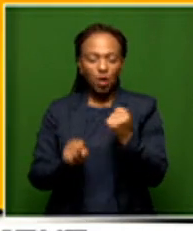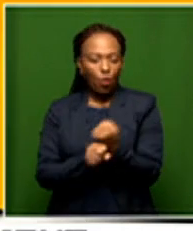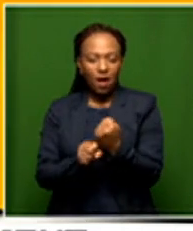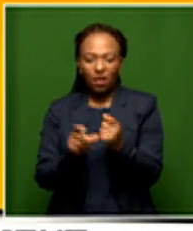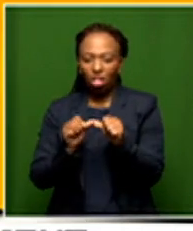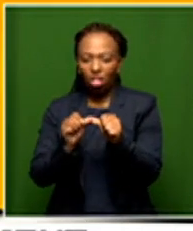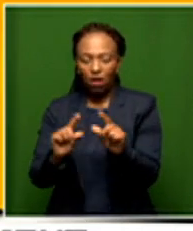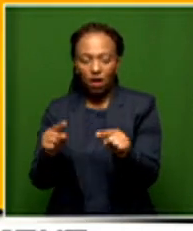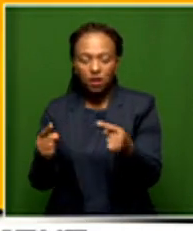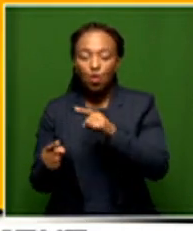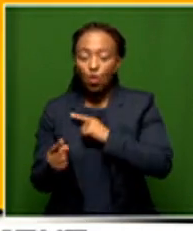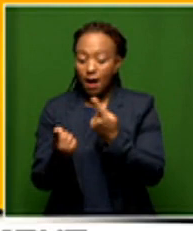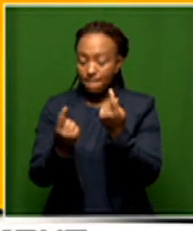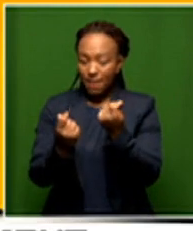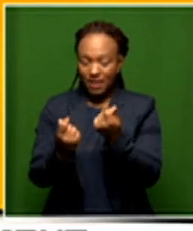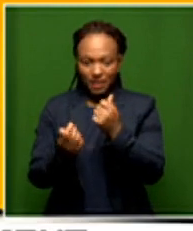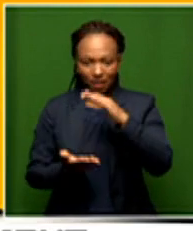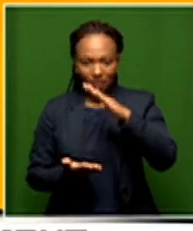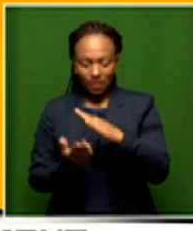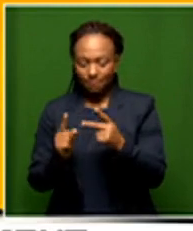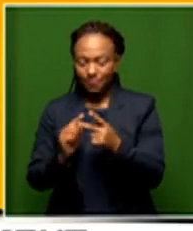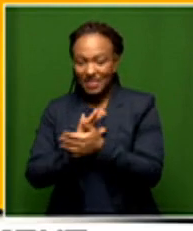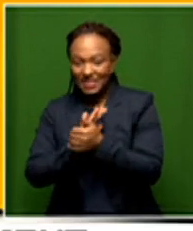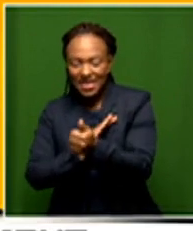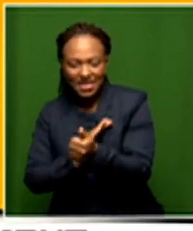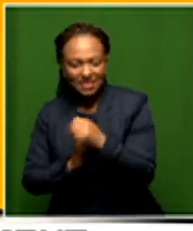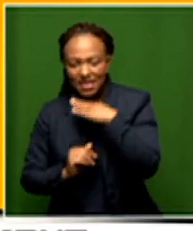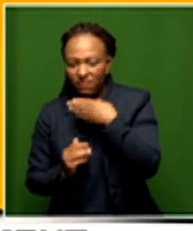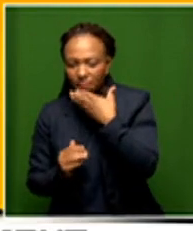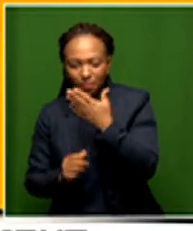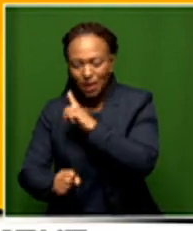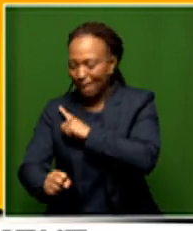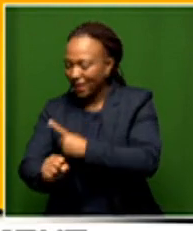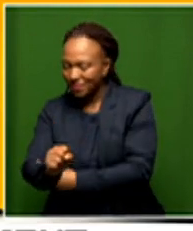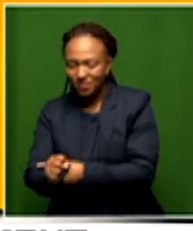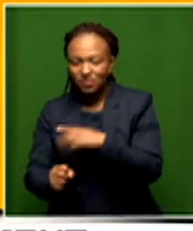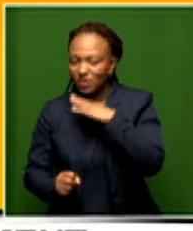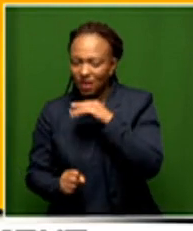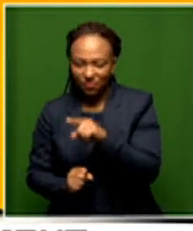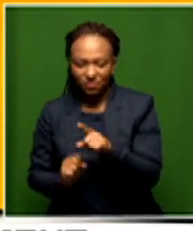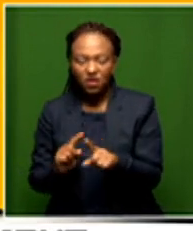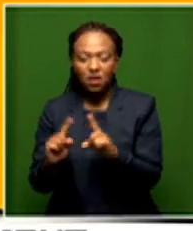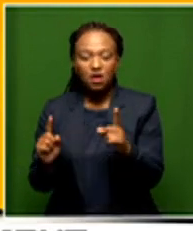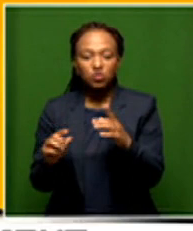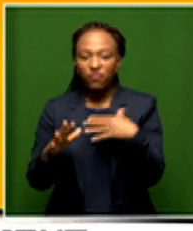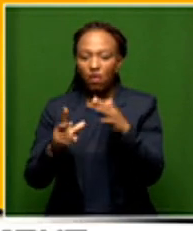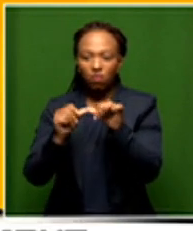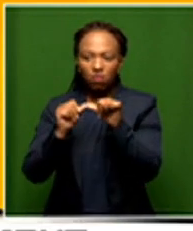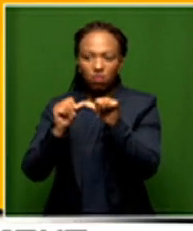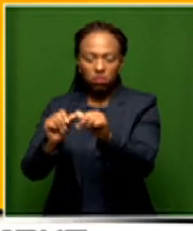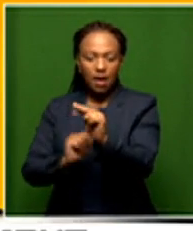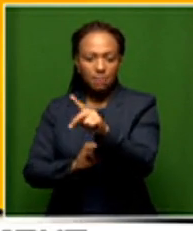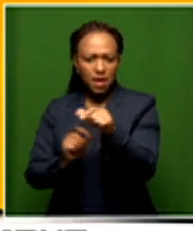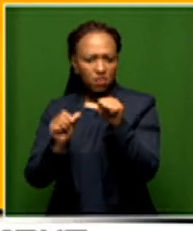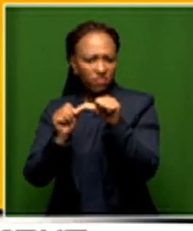whether it comes to funding, skills, capacity. I mean, how much of a factor has that been in curbing the NPA's ability